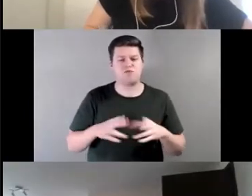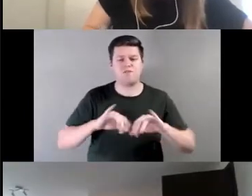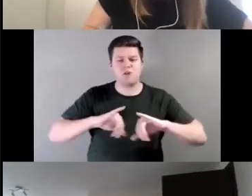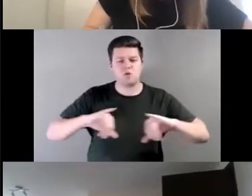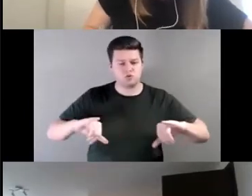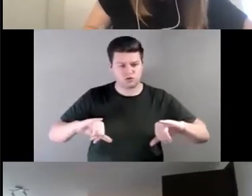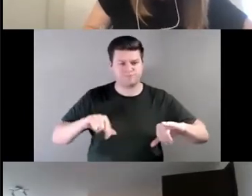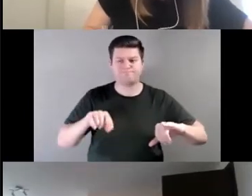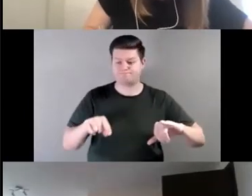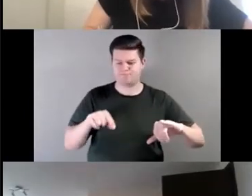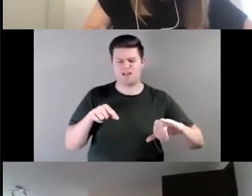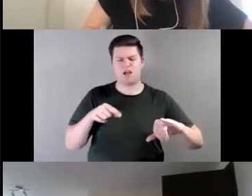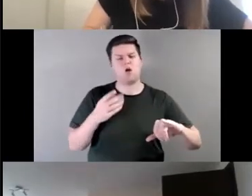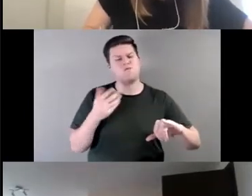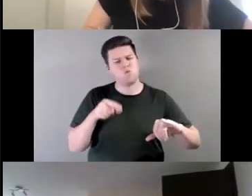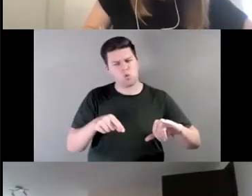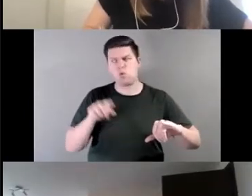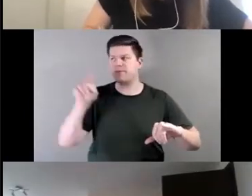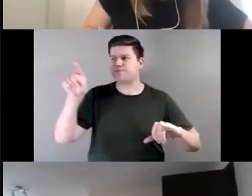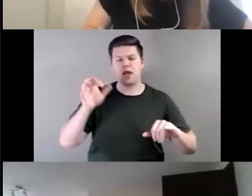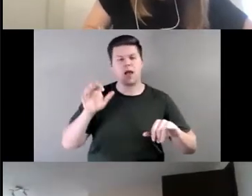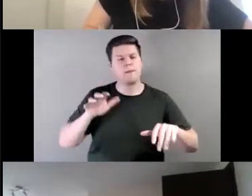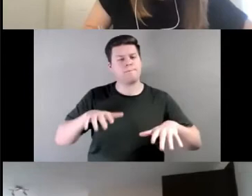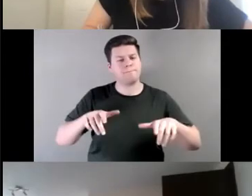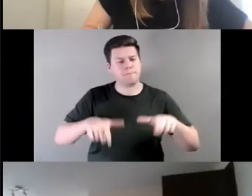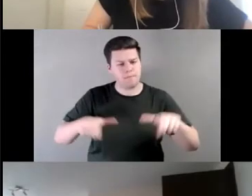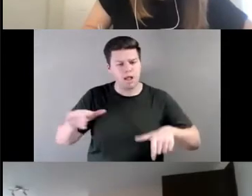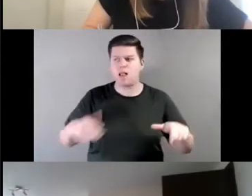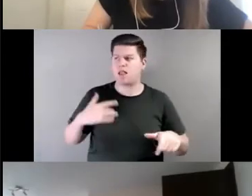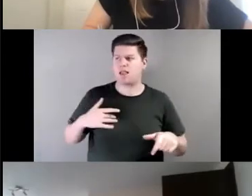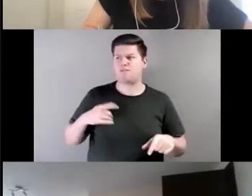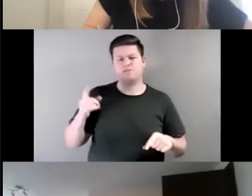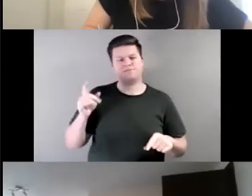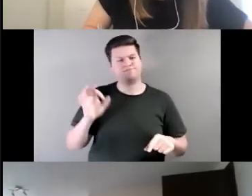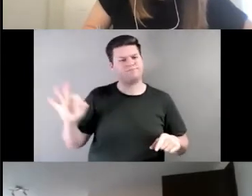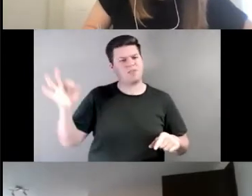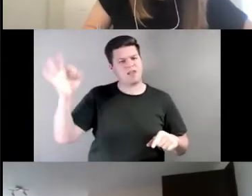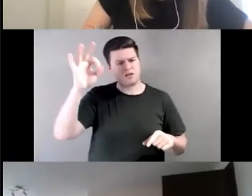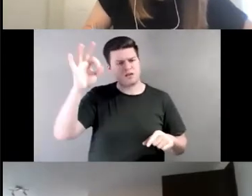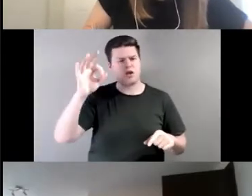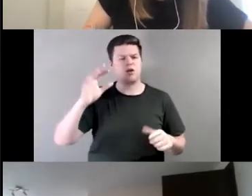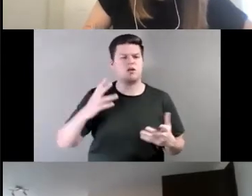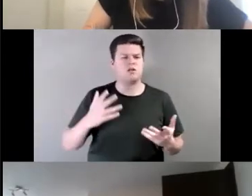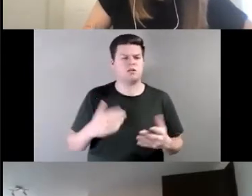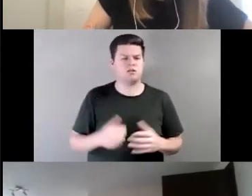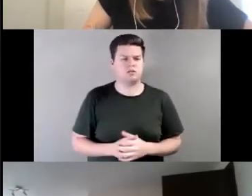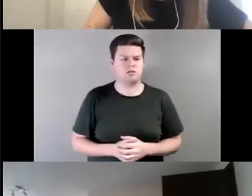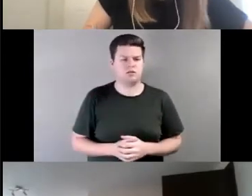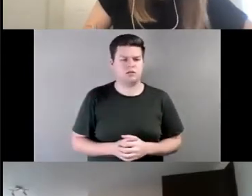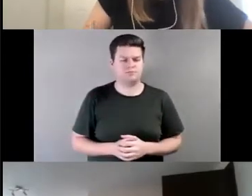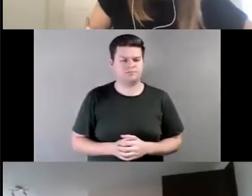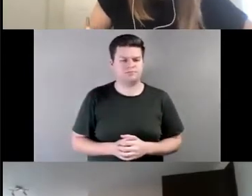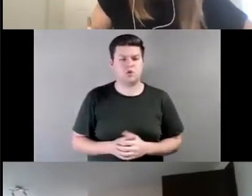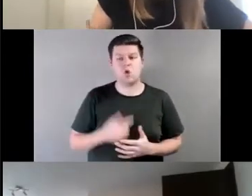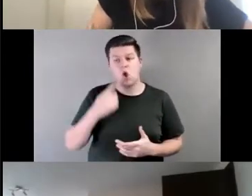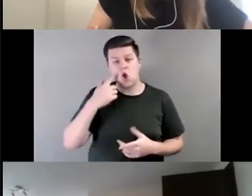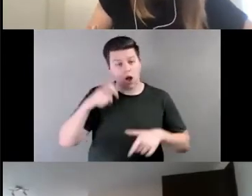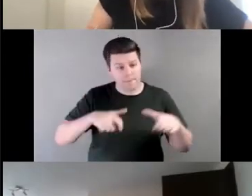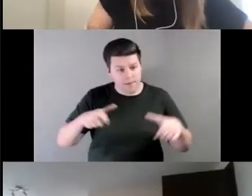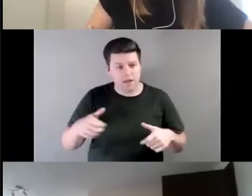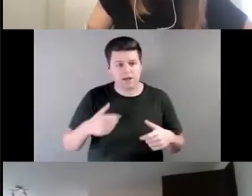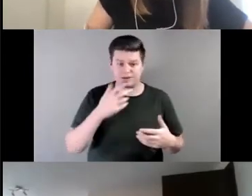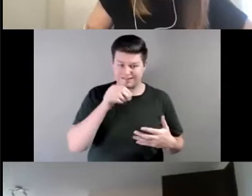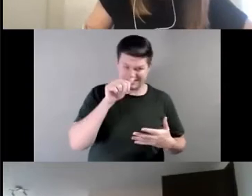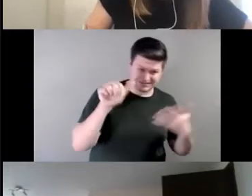holders living in the Western Isles, Orkney and Shetland. So that's young people aged 16 to 18 and